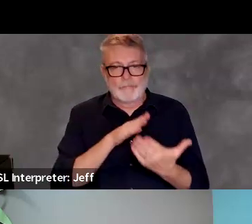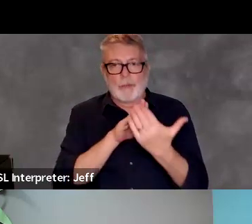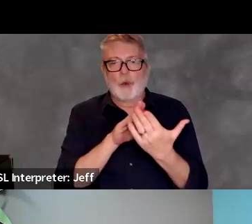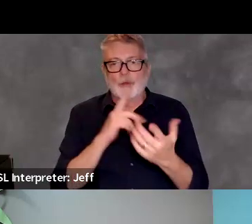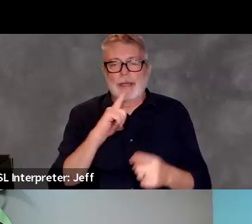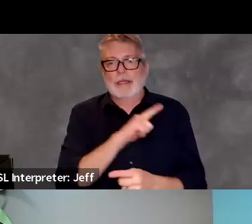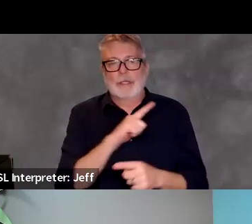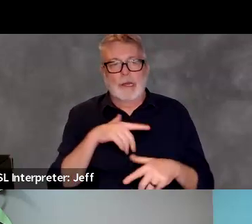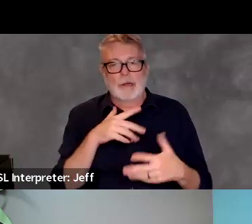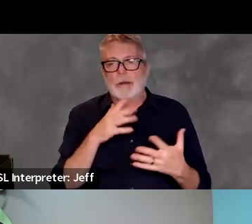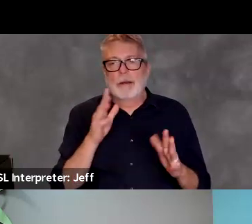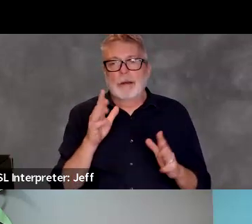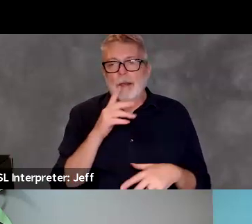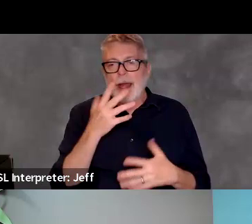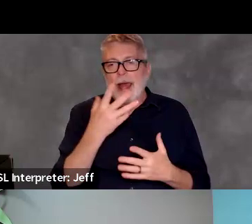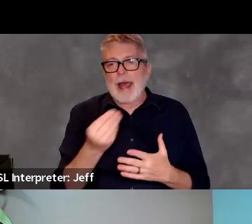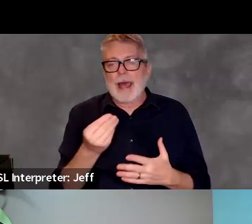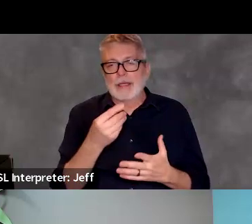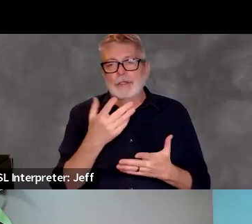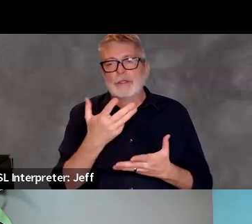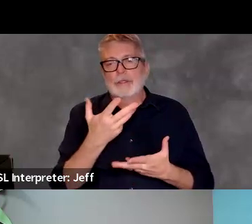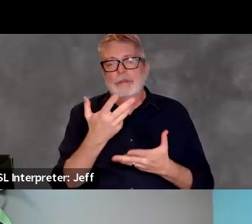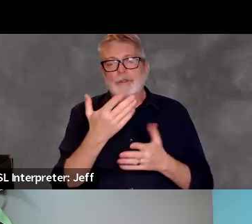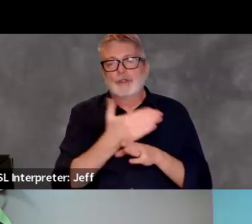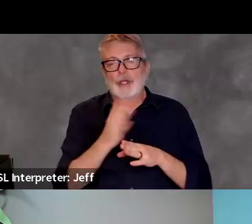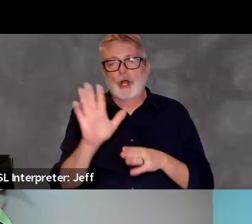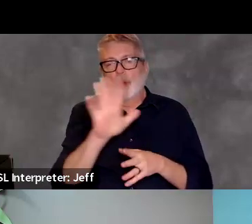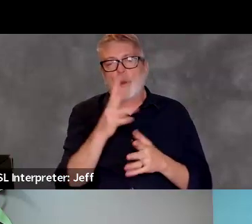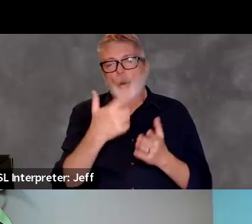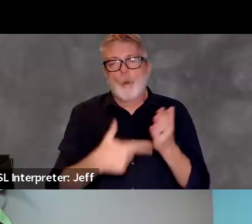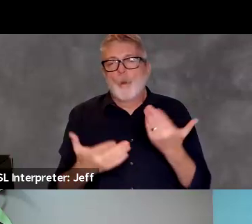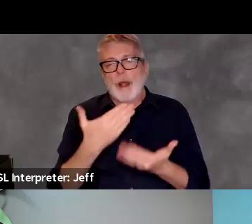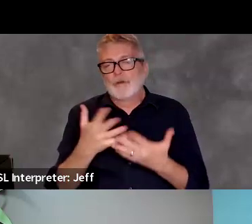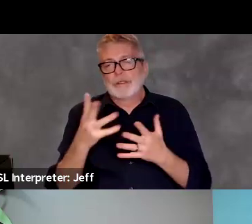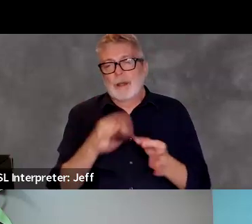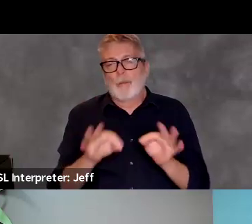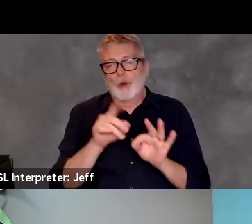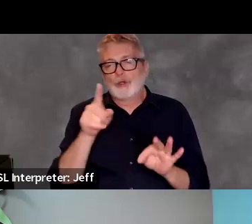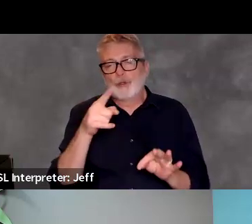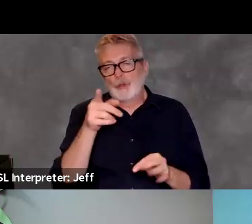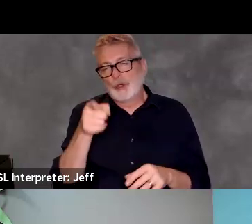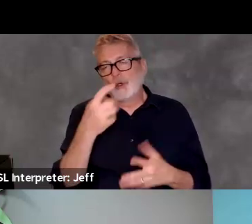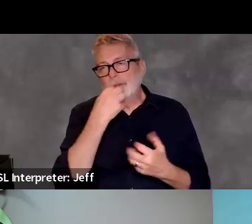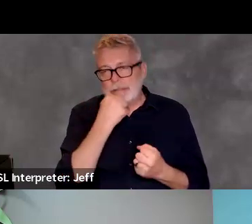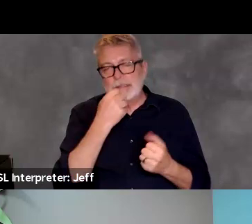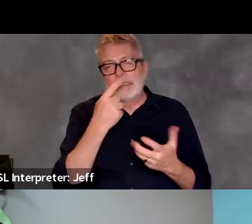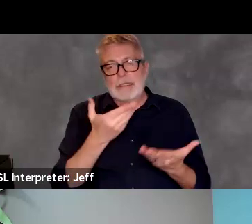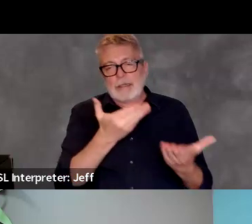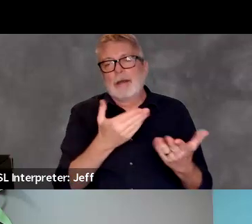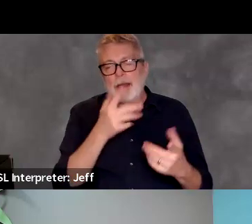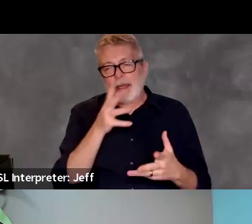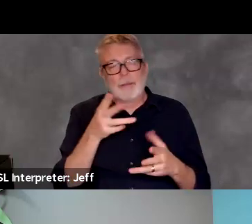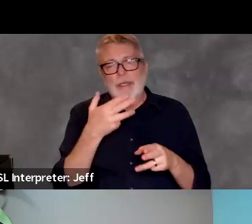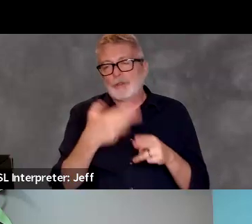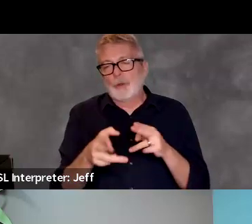and how to talk about what's important to you and what you want. So feel free to join. It's quick and fast and